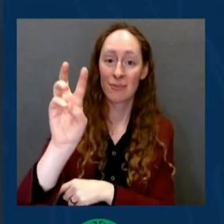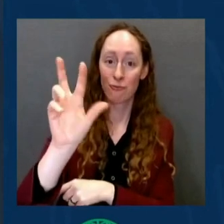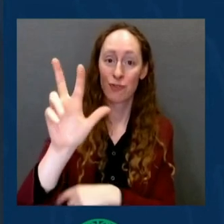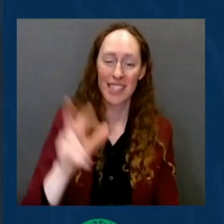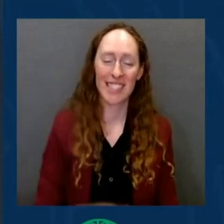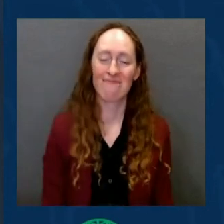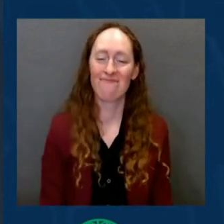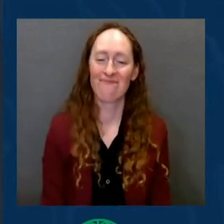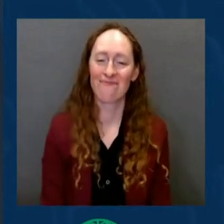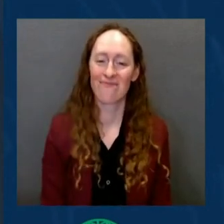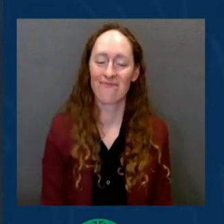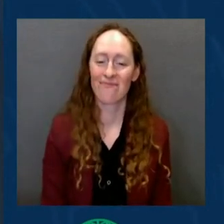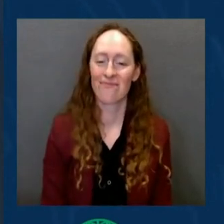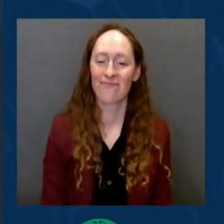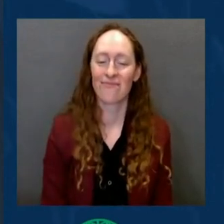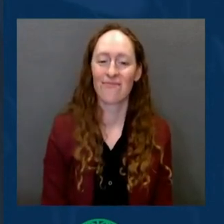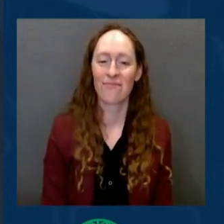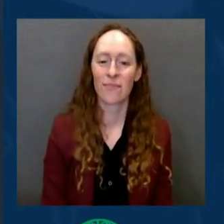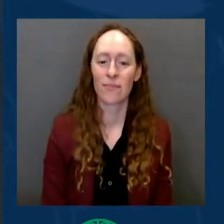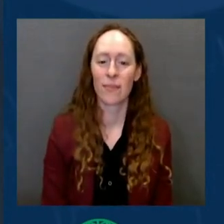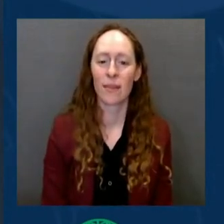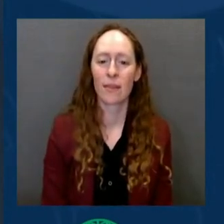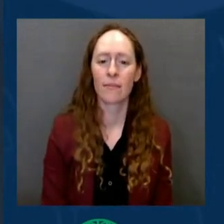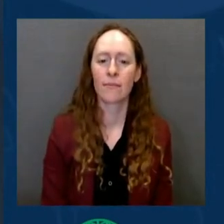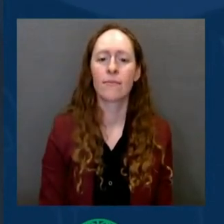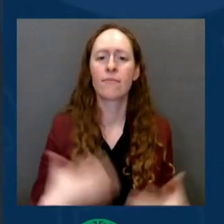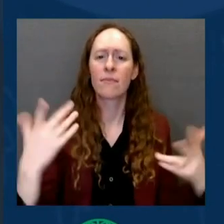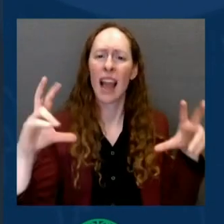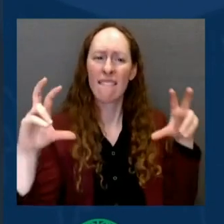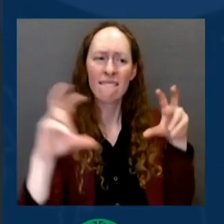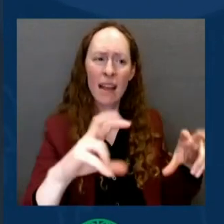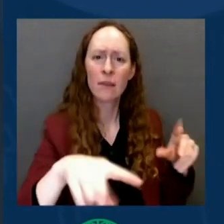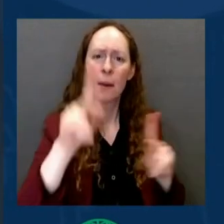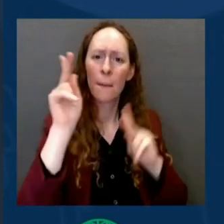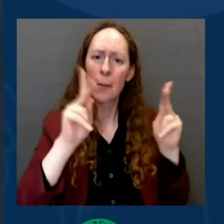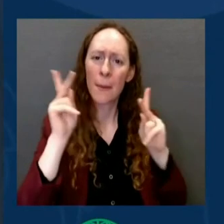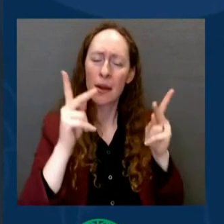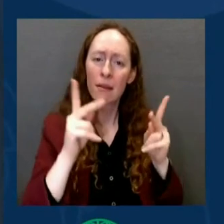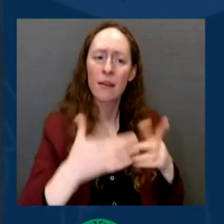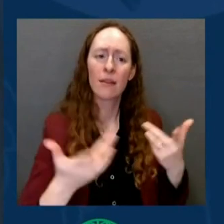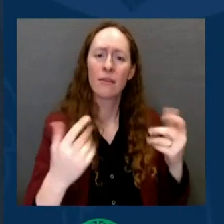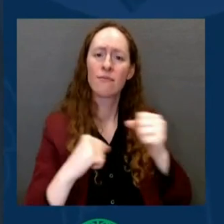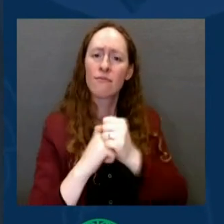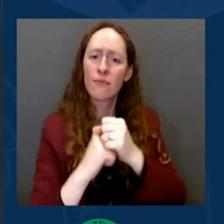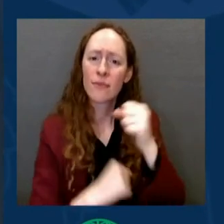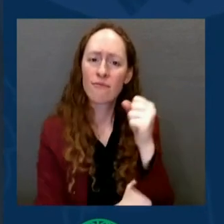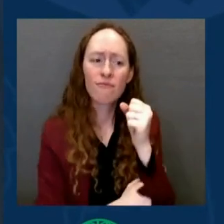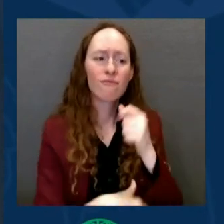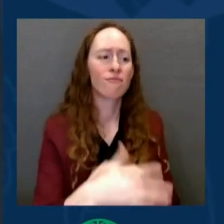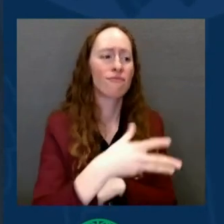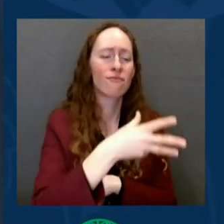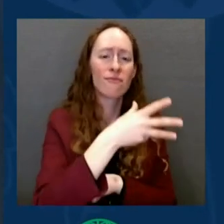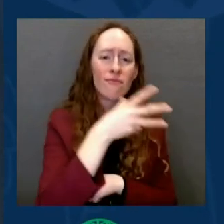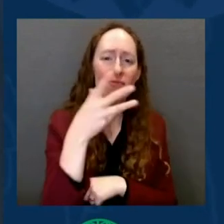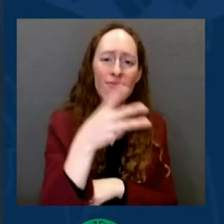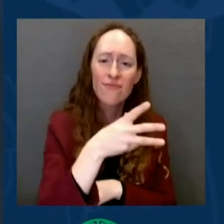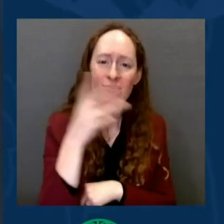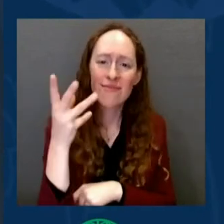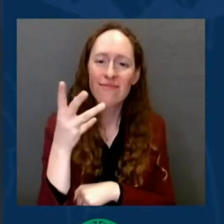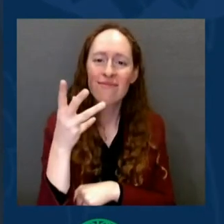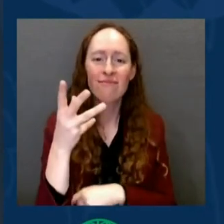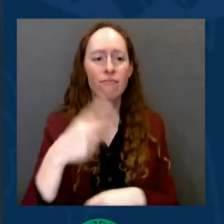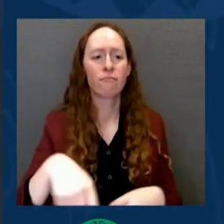Africa's people, Africa's infrastructure, Africa's agriculture, Africa's health system, Africa's